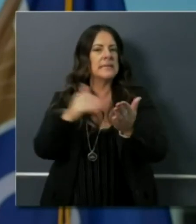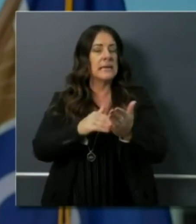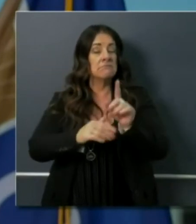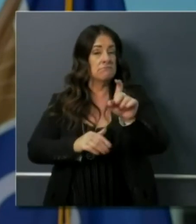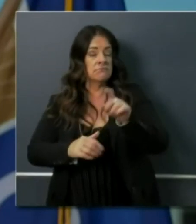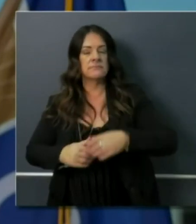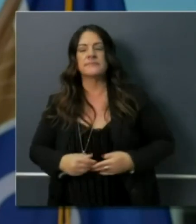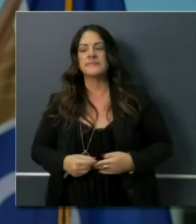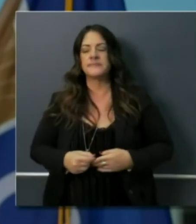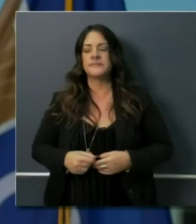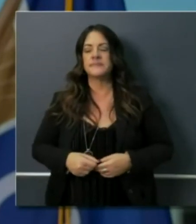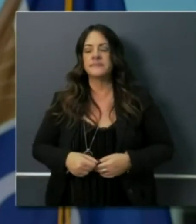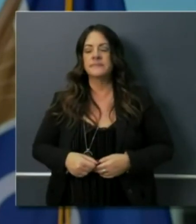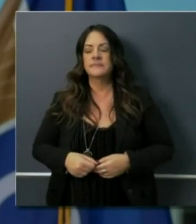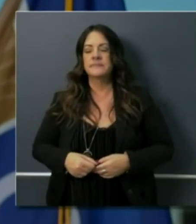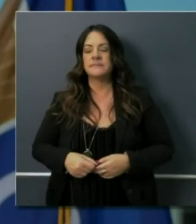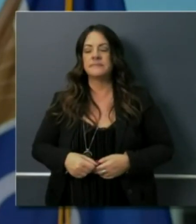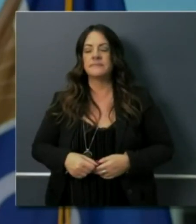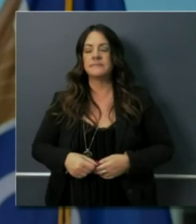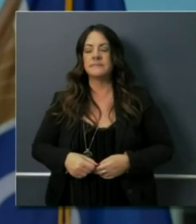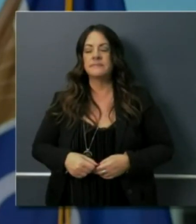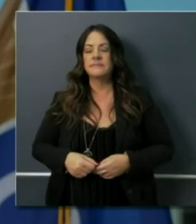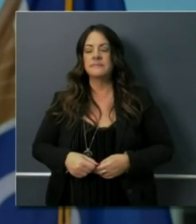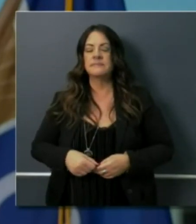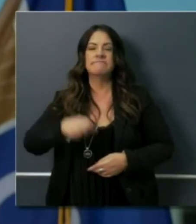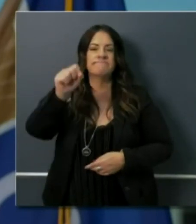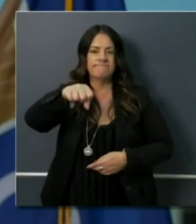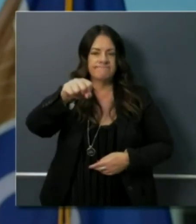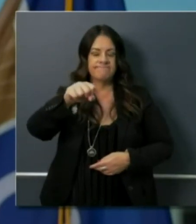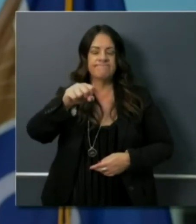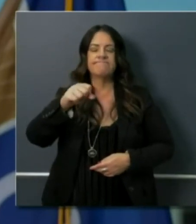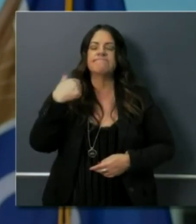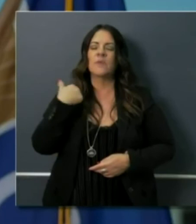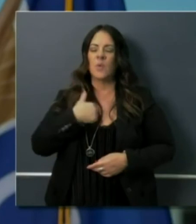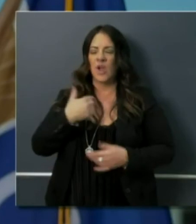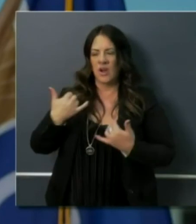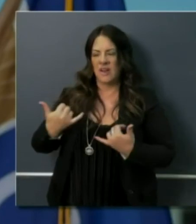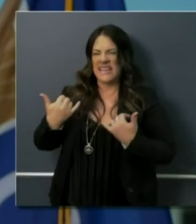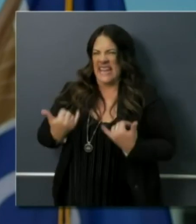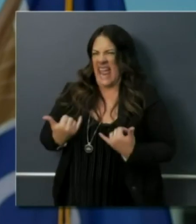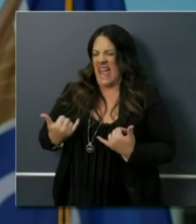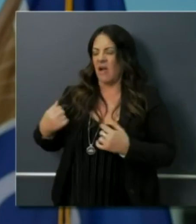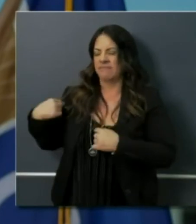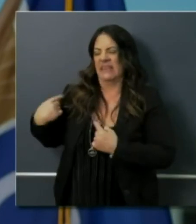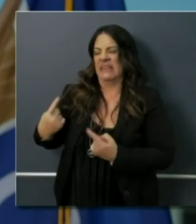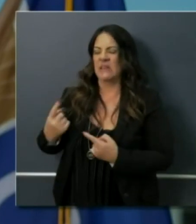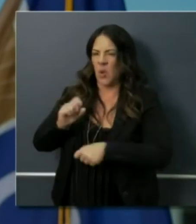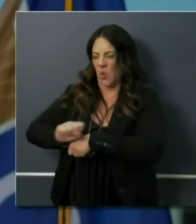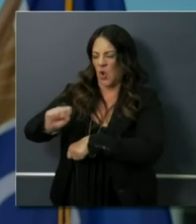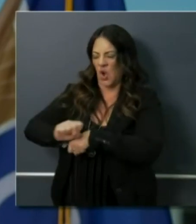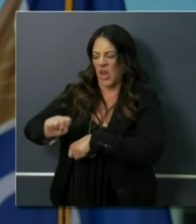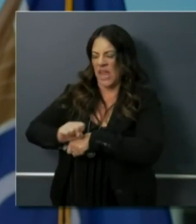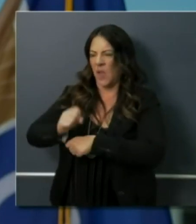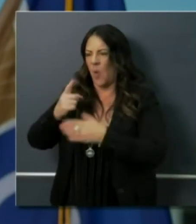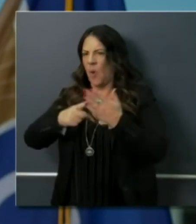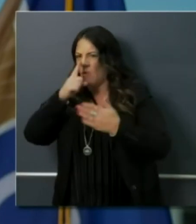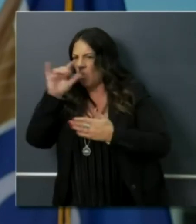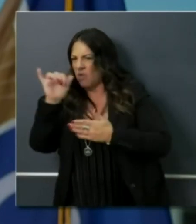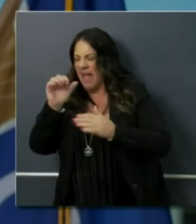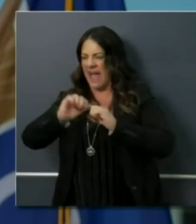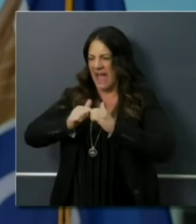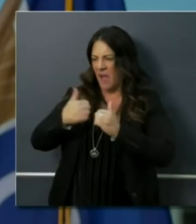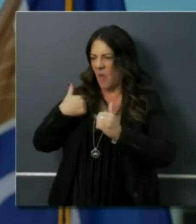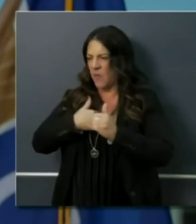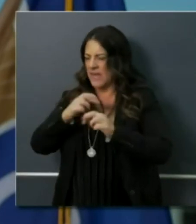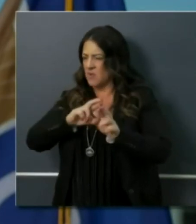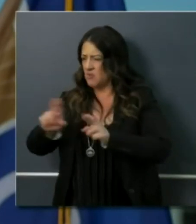of your question, and know that we are putting together detailed plans to architect what that looks like. And those will be